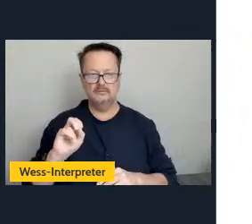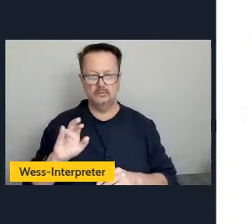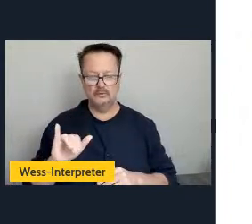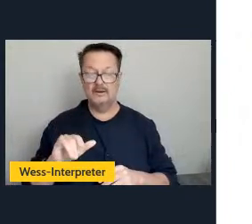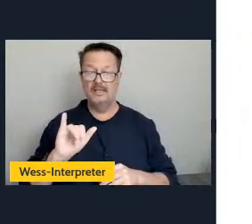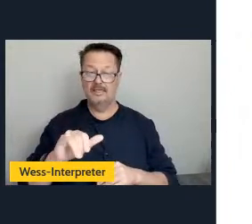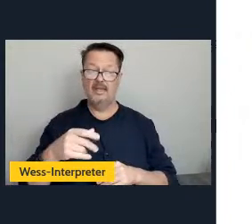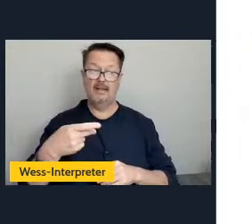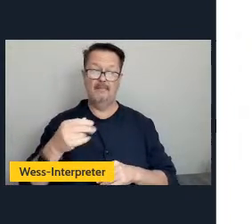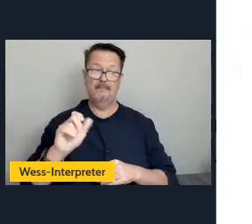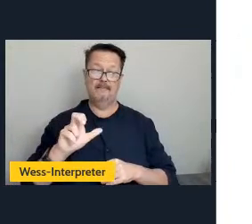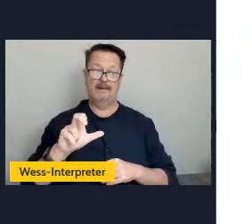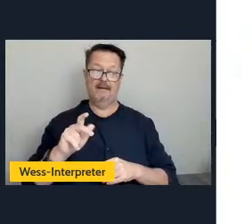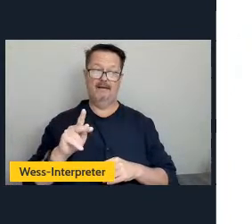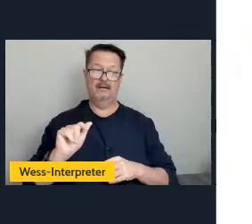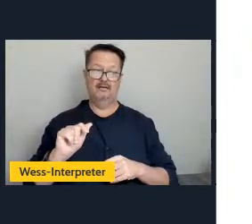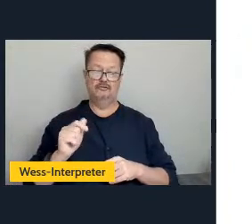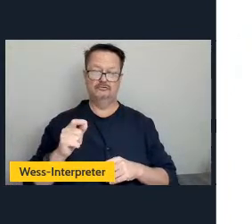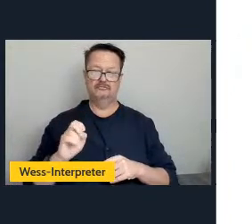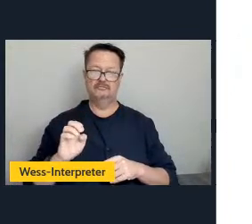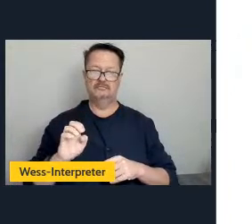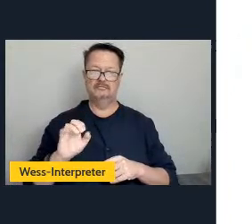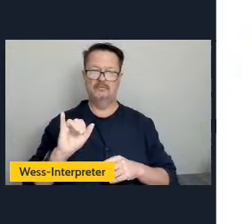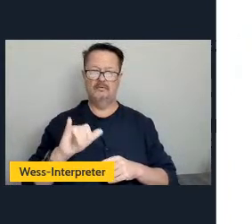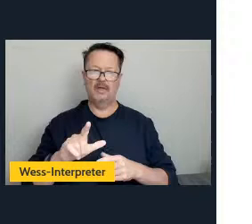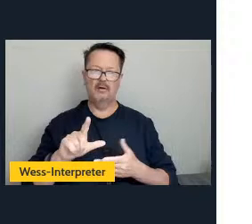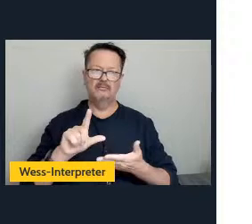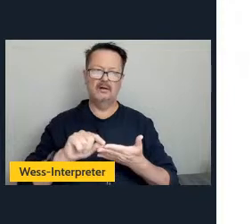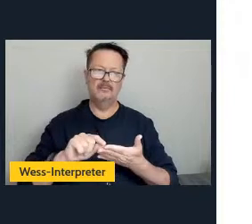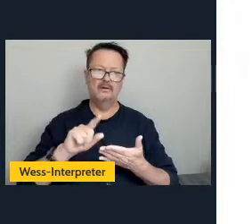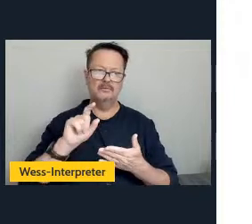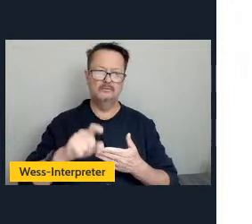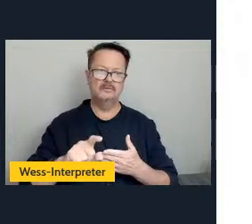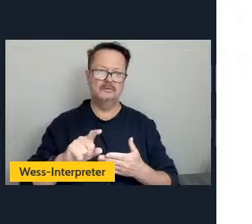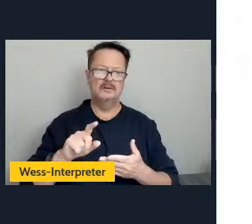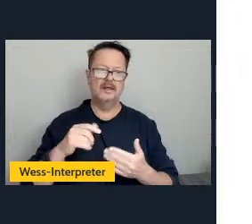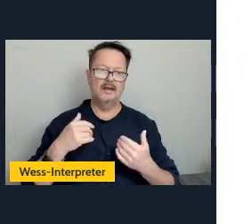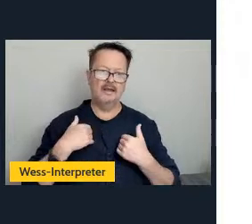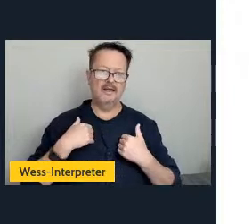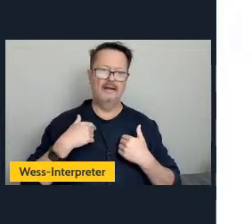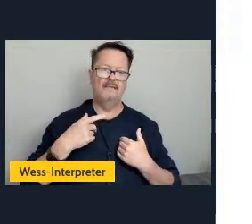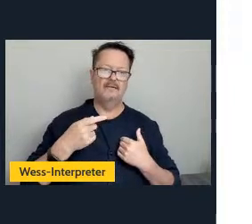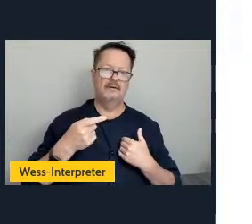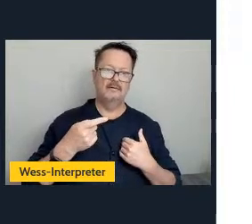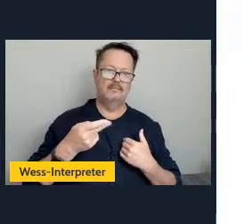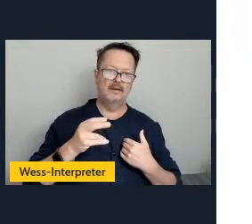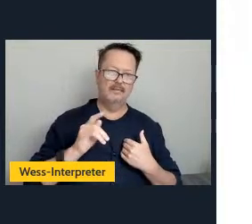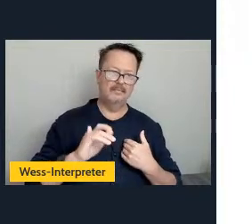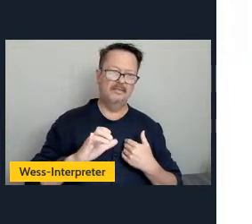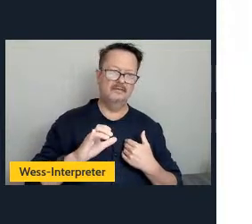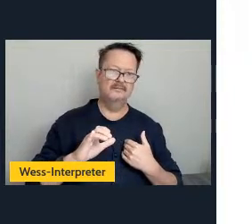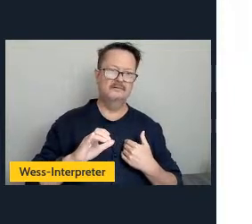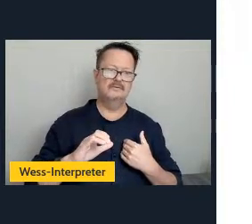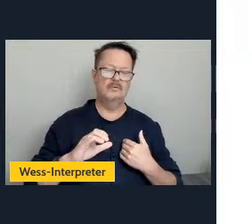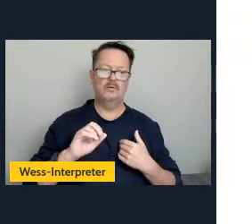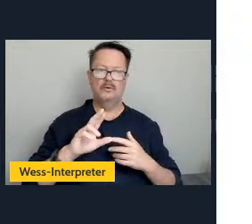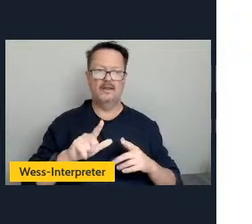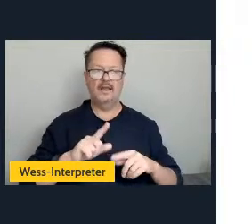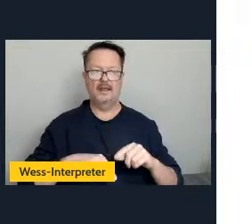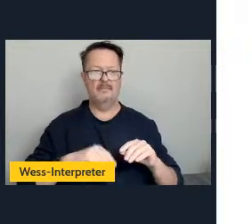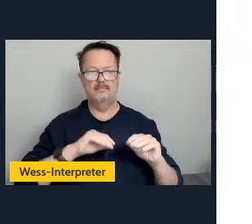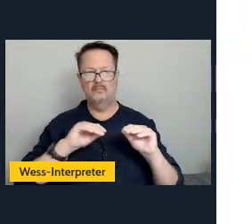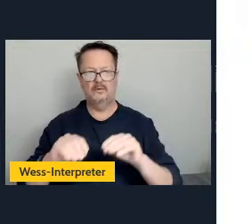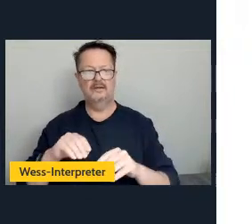published. And for the repository, you need to start it with Terraform. Otherwise, you can't put it in the Terraform registry. There's a